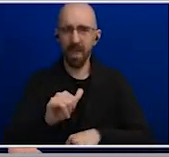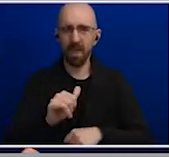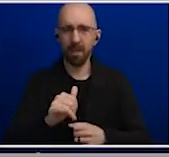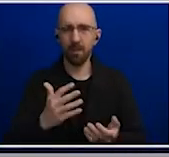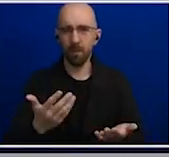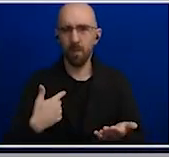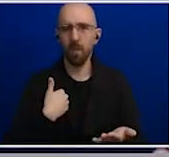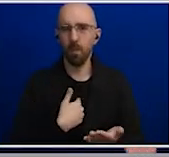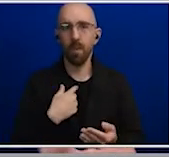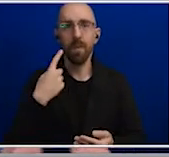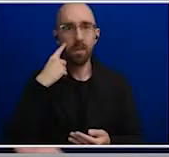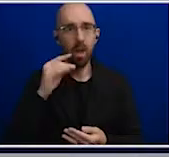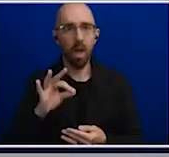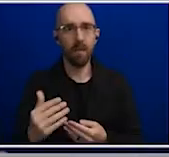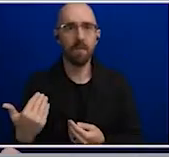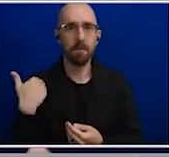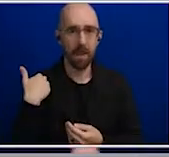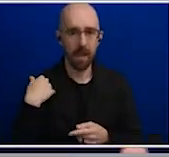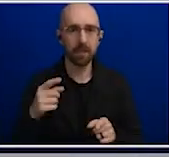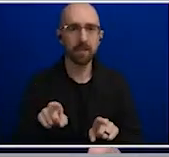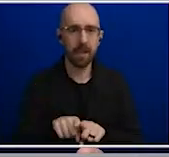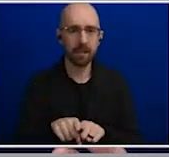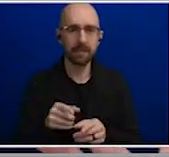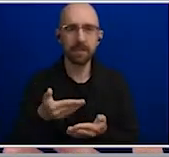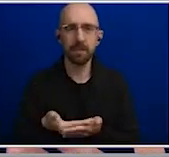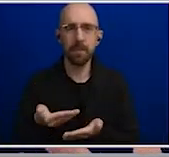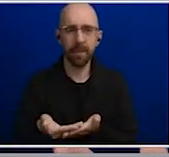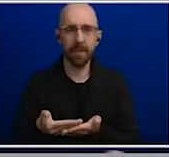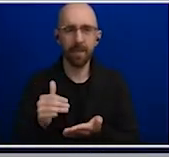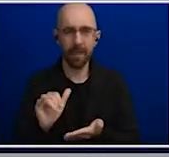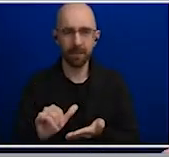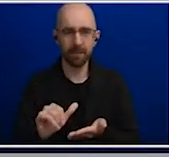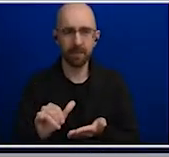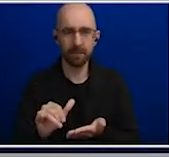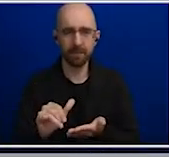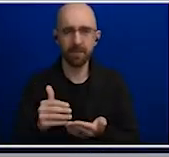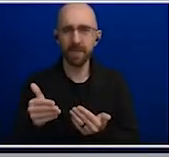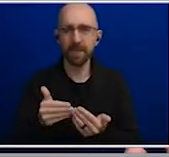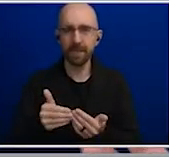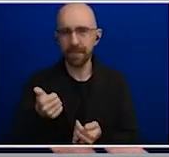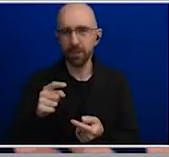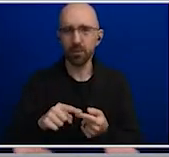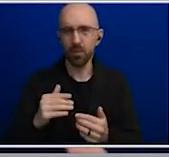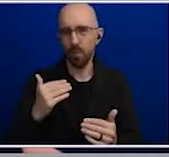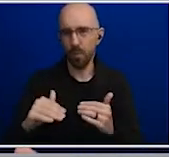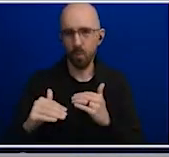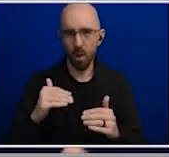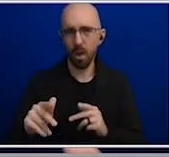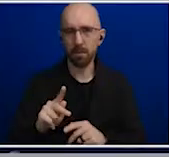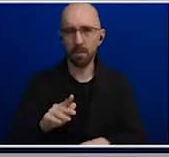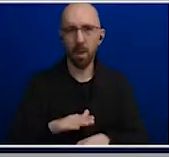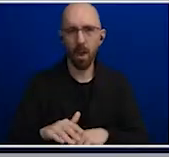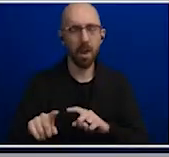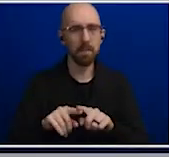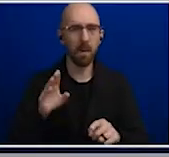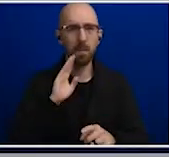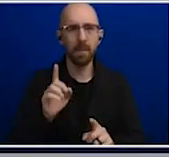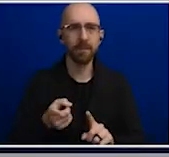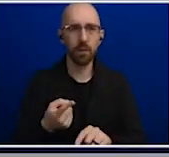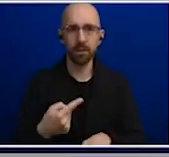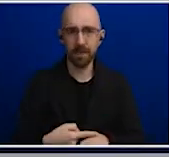in the past as something that's easier to walk people on, but it would be the first time we've had somebody in